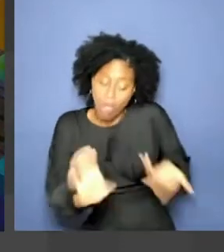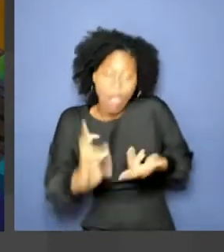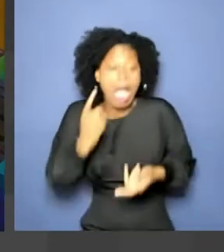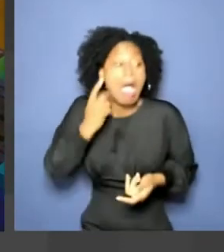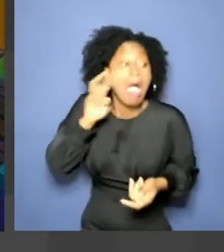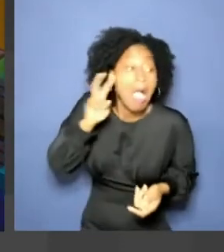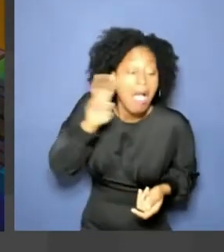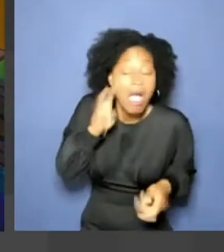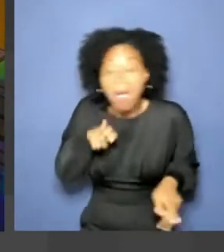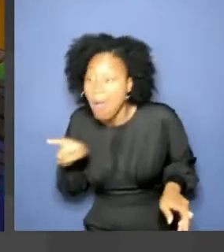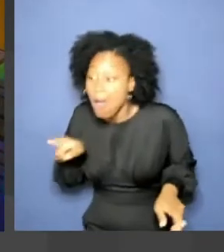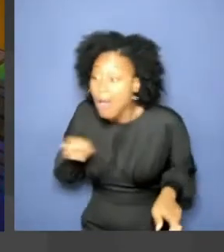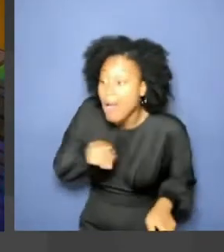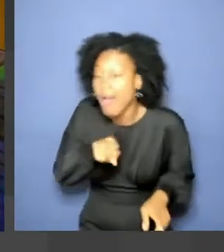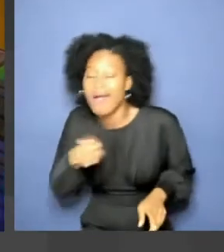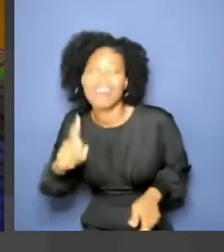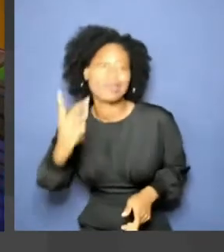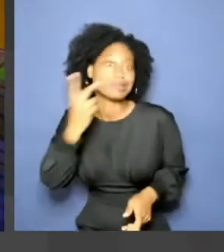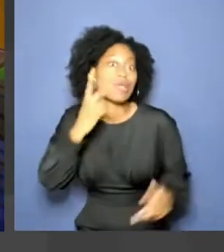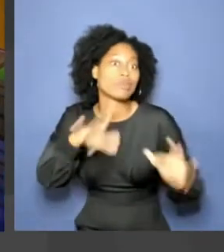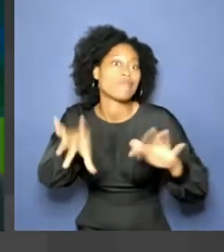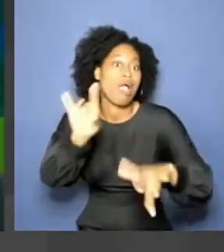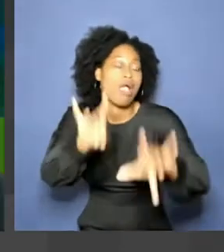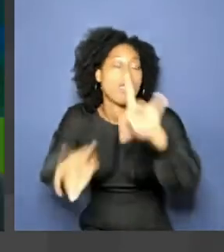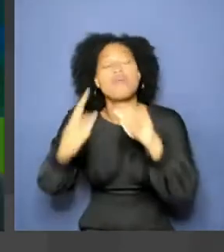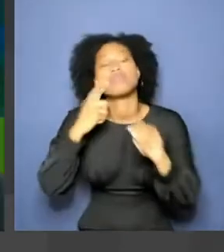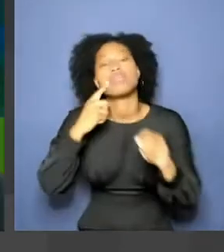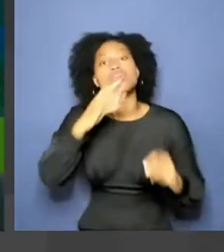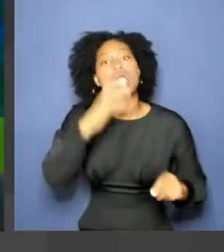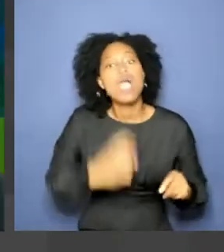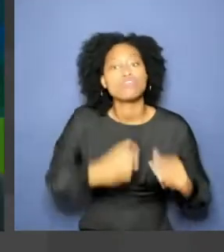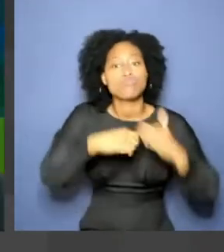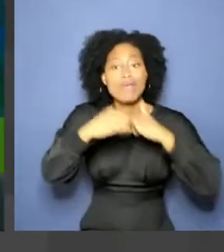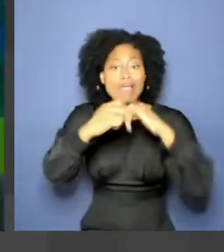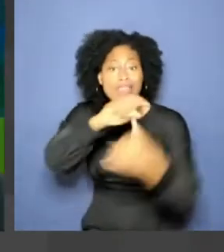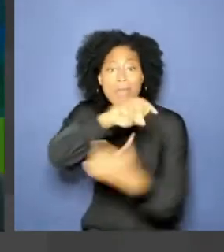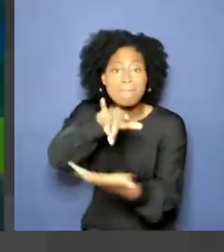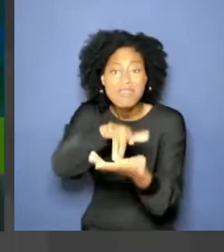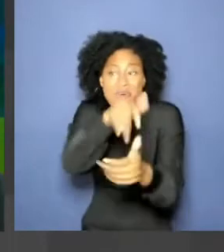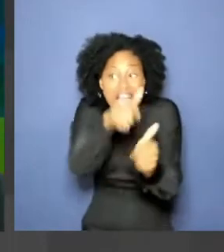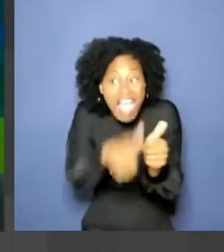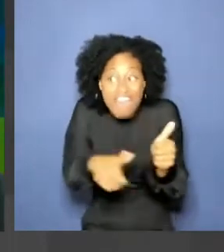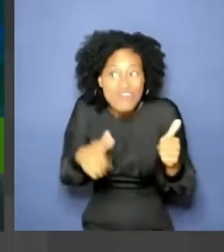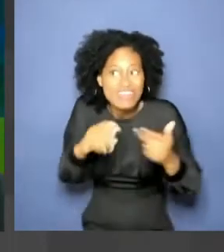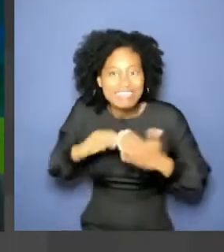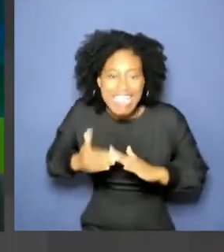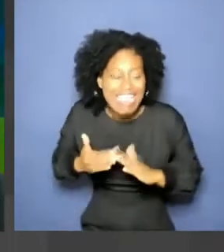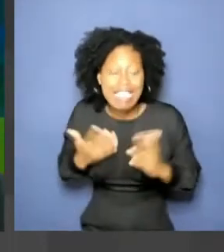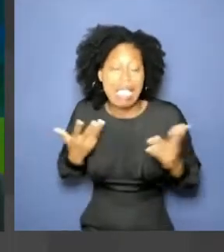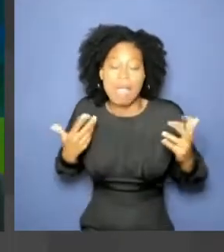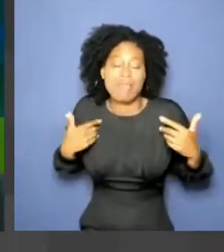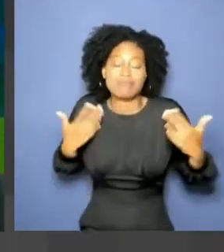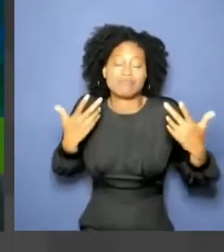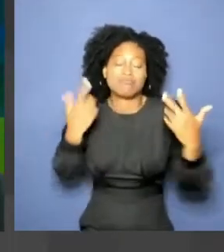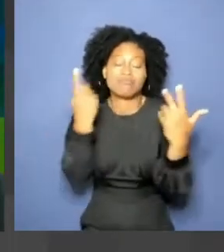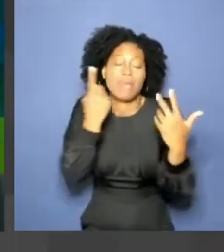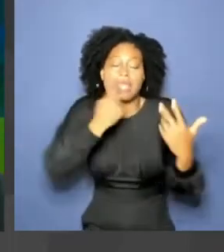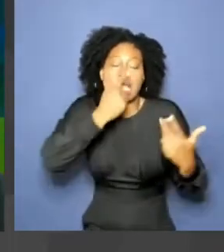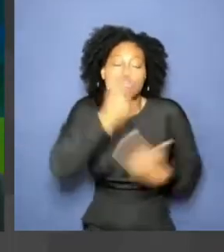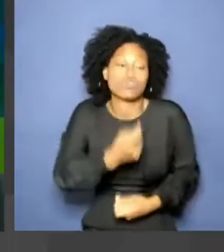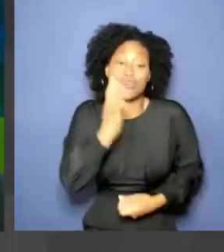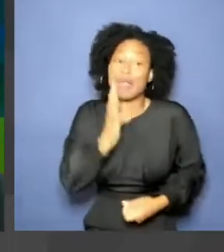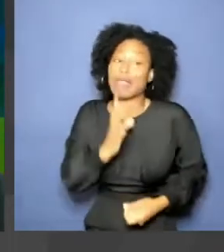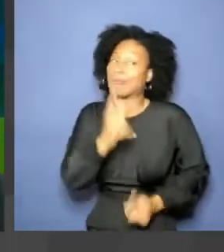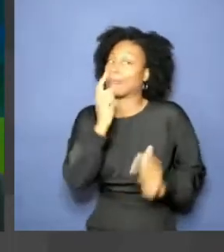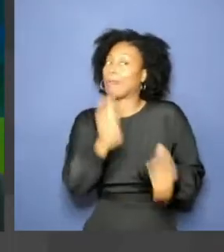there's even this ancient structure in the middle of every single city, and it's got something interesting about it that you're going to have to explore